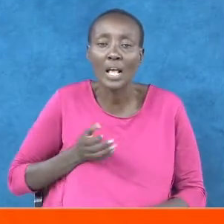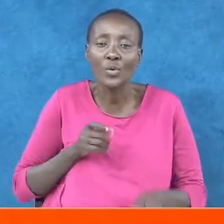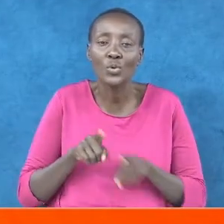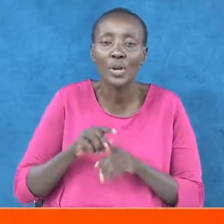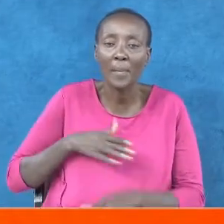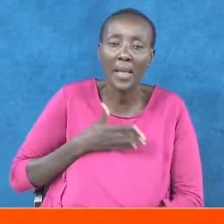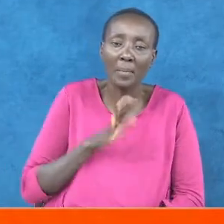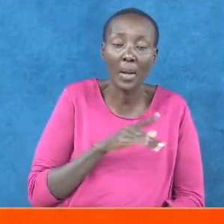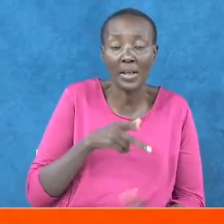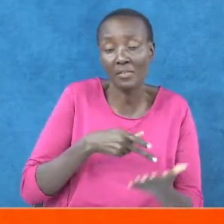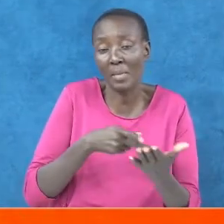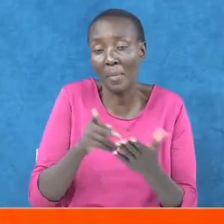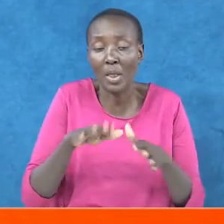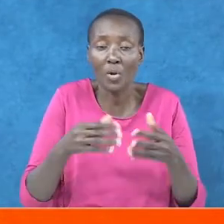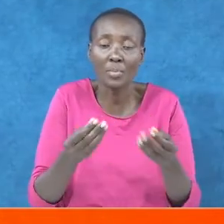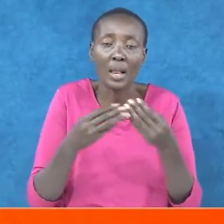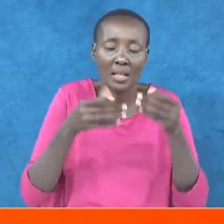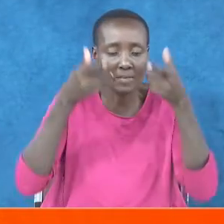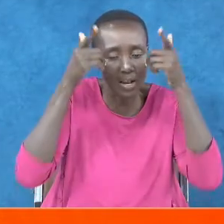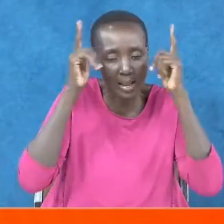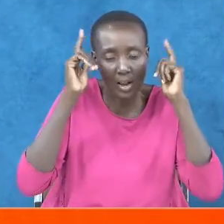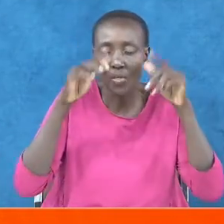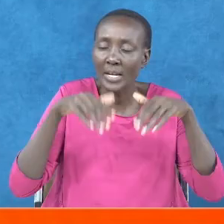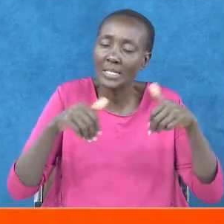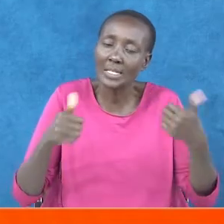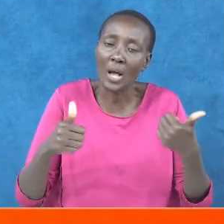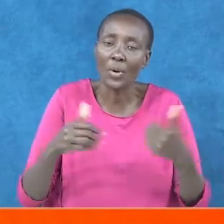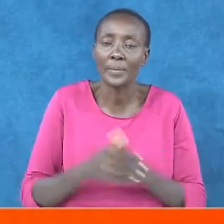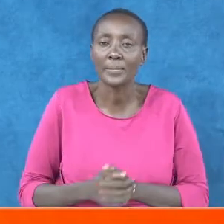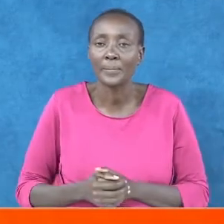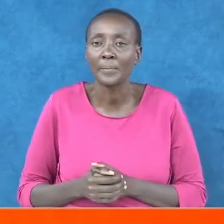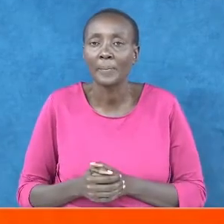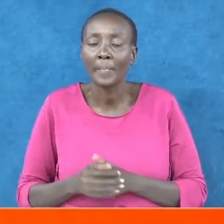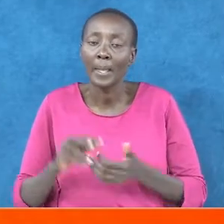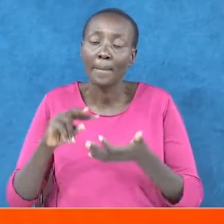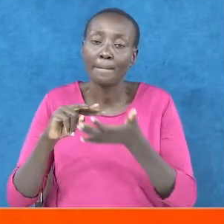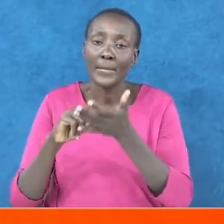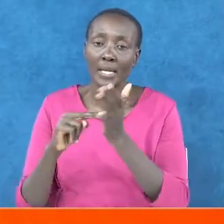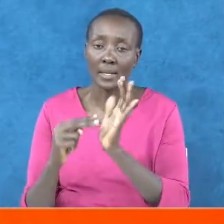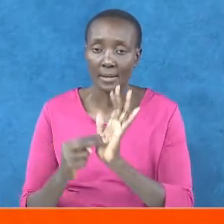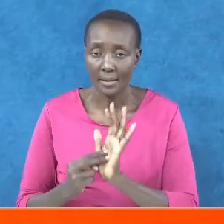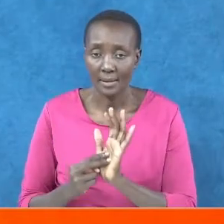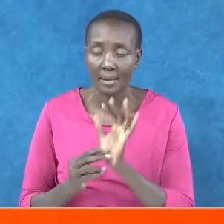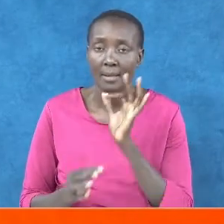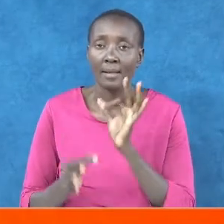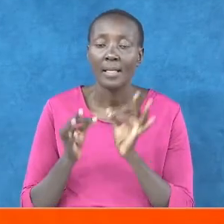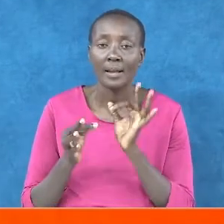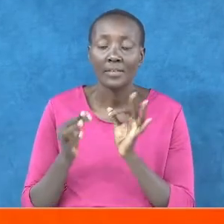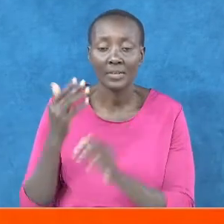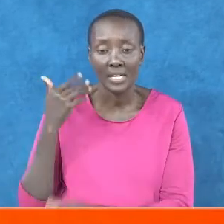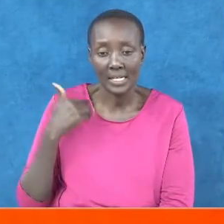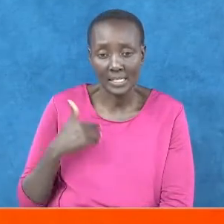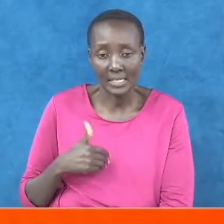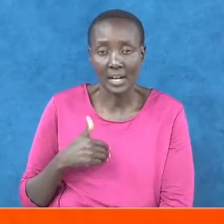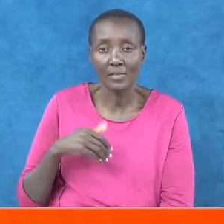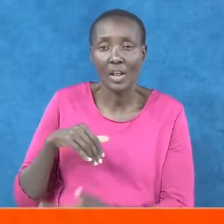I'm paid or if I'm given cattle, it placates. It's a sense of convenience, right, rather. So it means that if I'm aggrieved, then